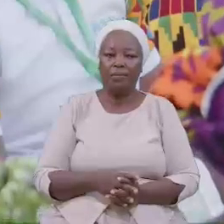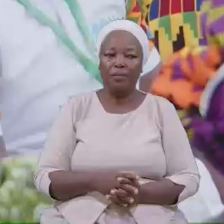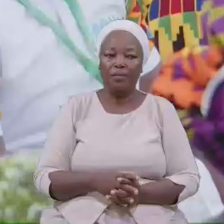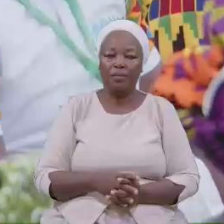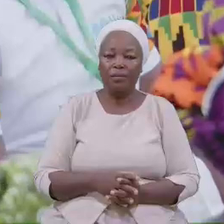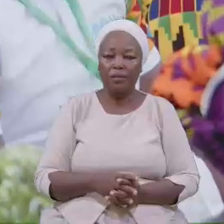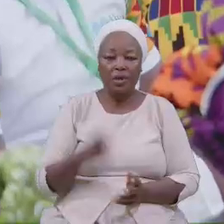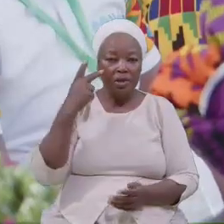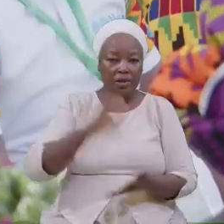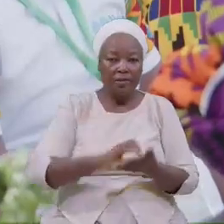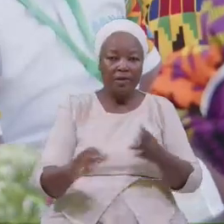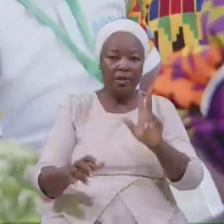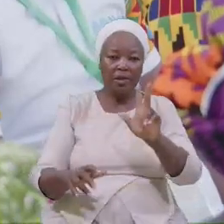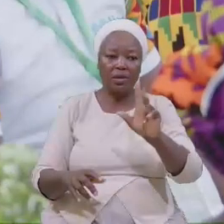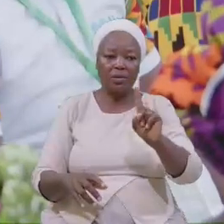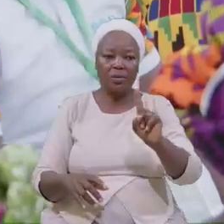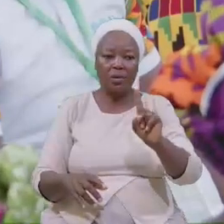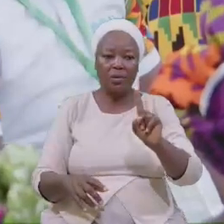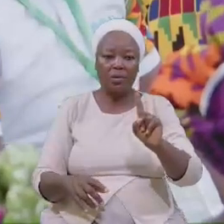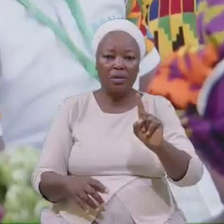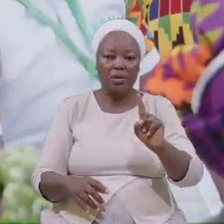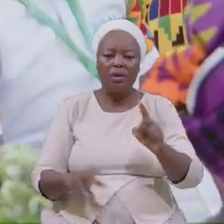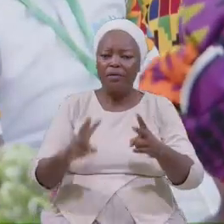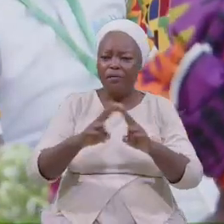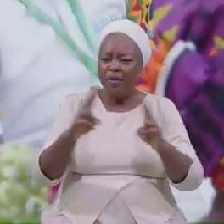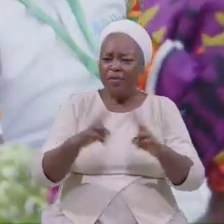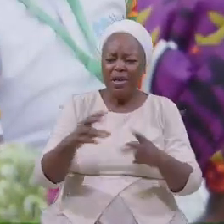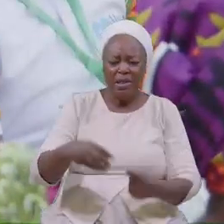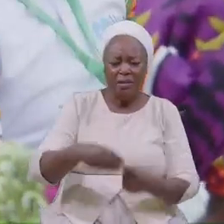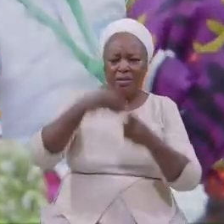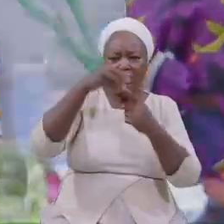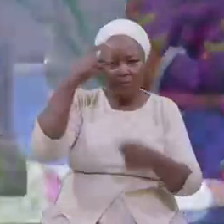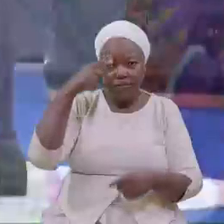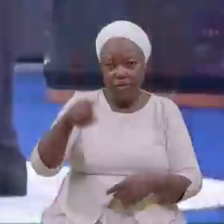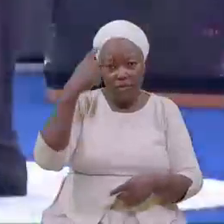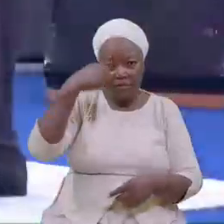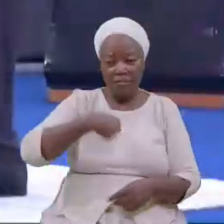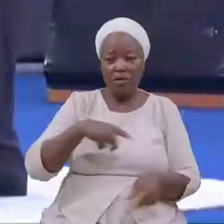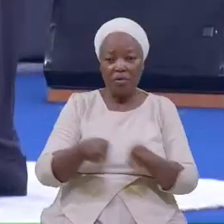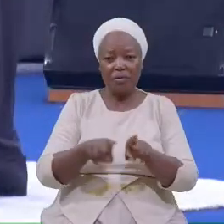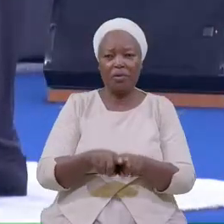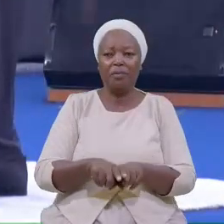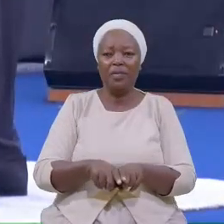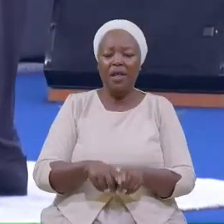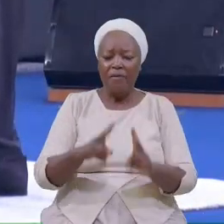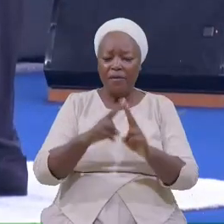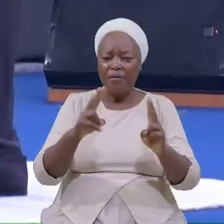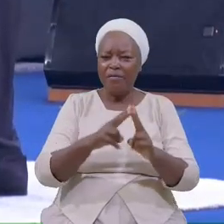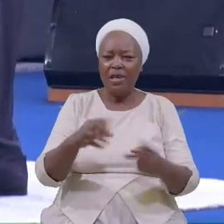Verse 31. Very special for you and for me. Very special